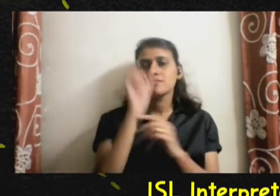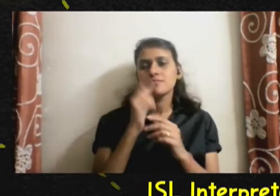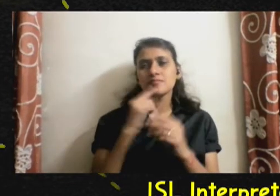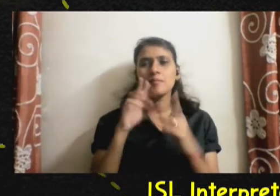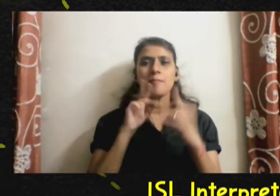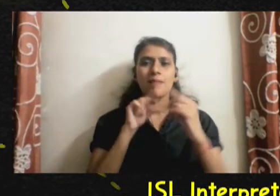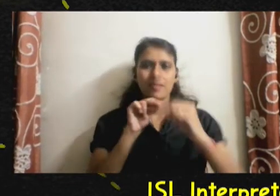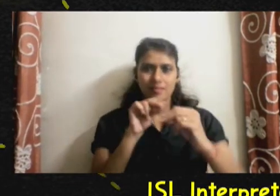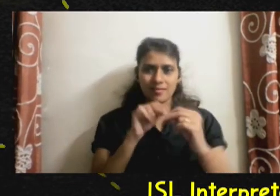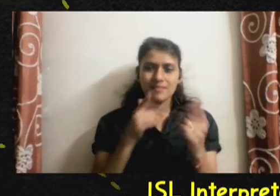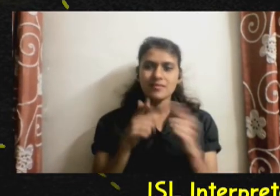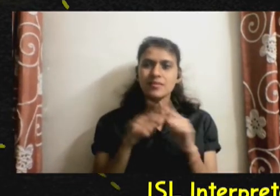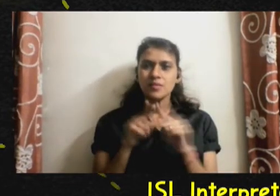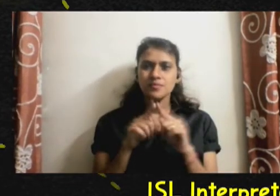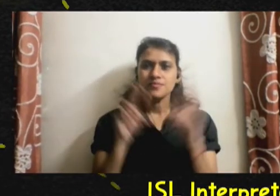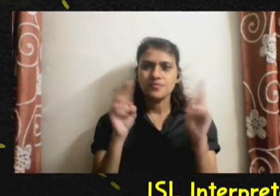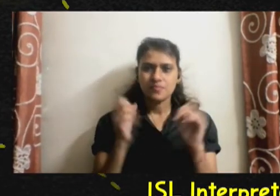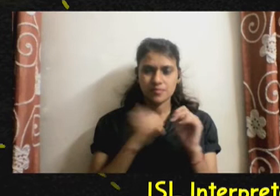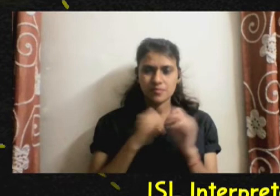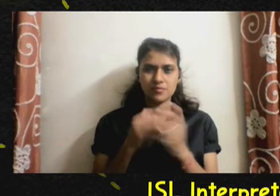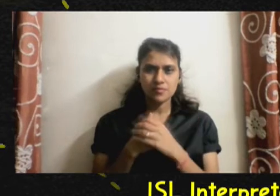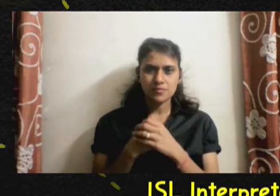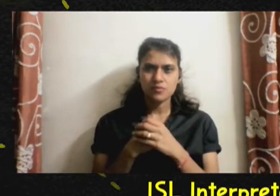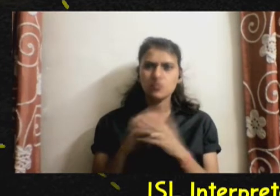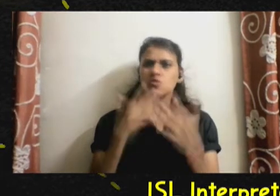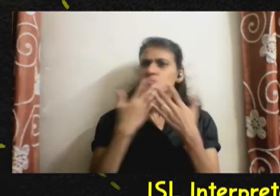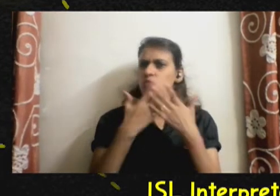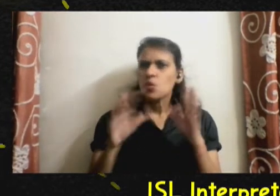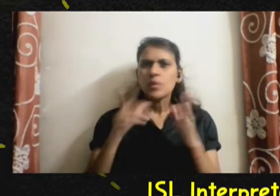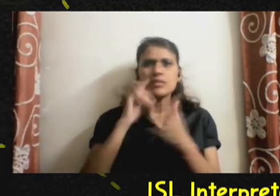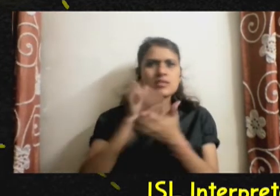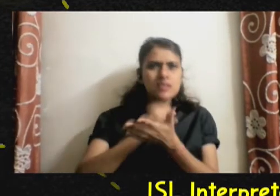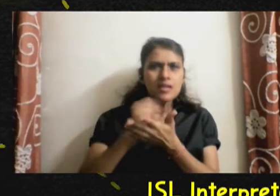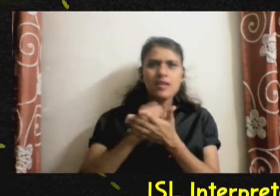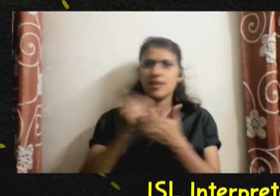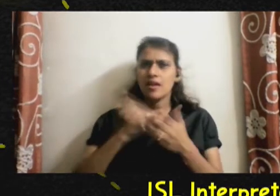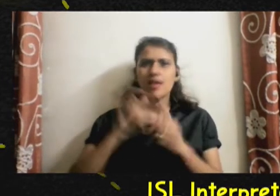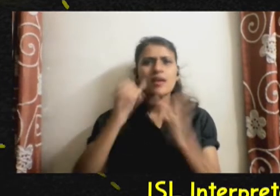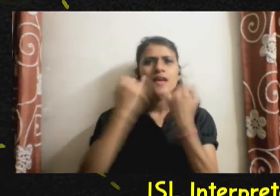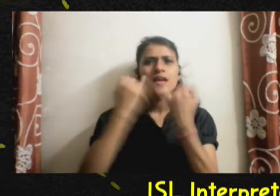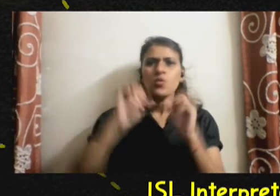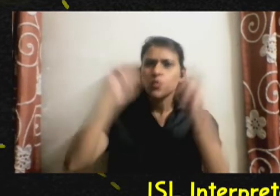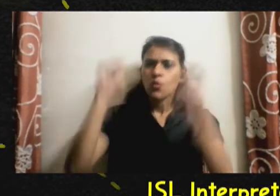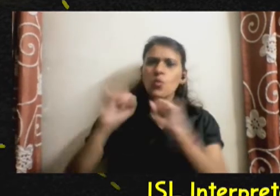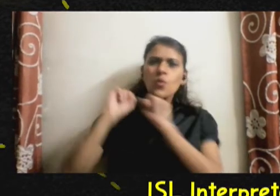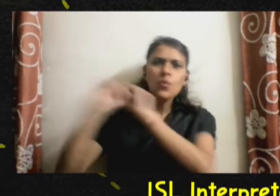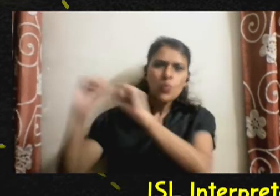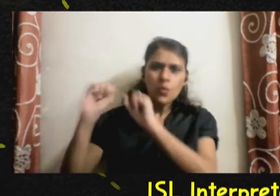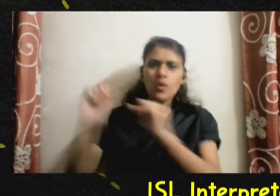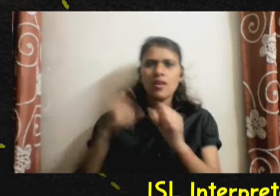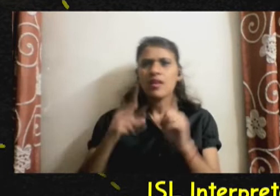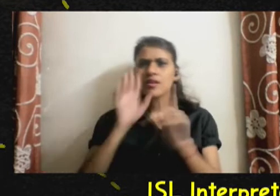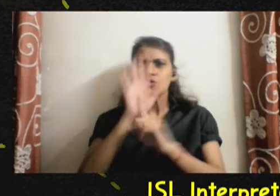independent, separate, autonomous space that in no way tries to link back to individuals and community, that you really make it anonymous